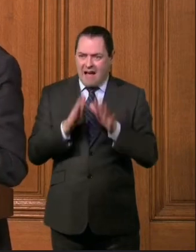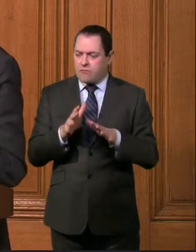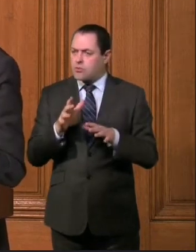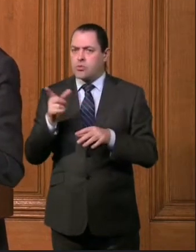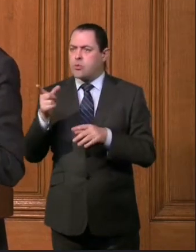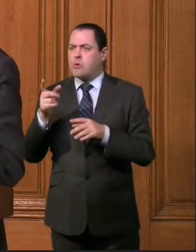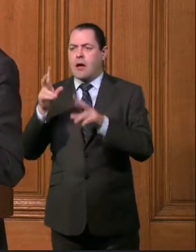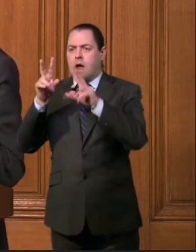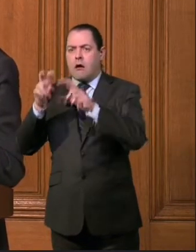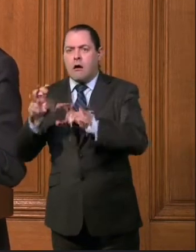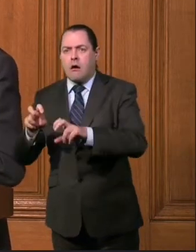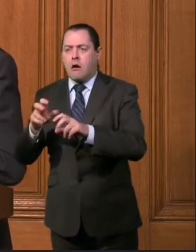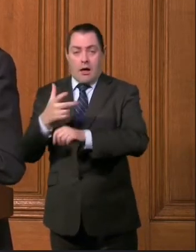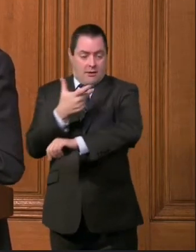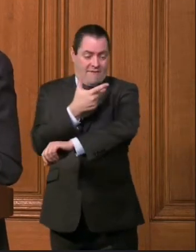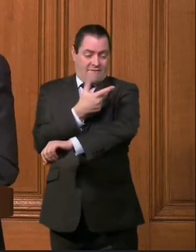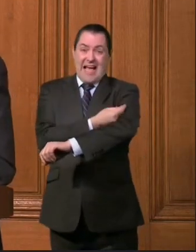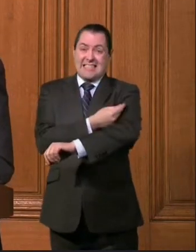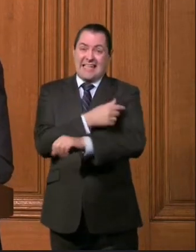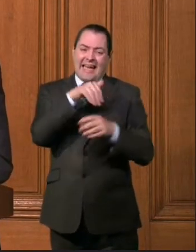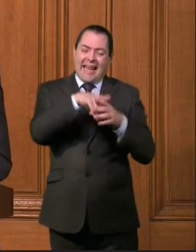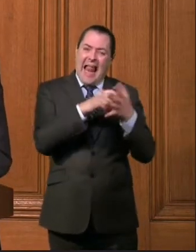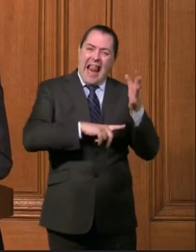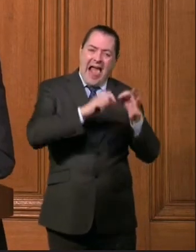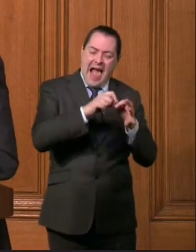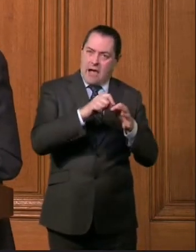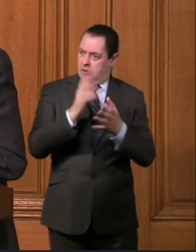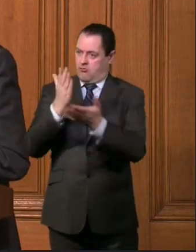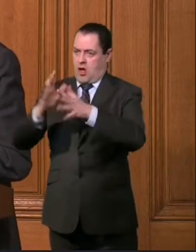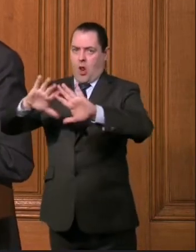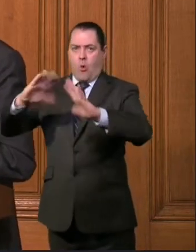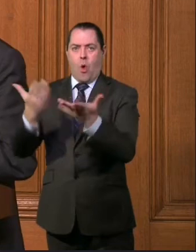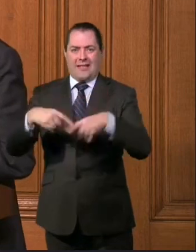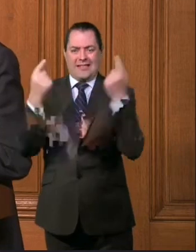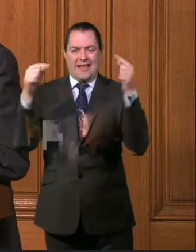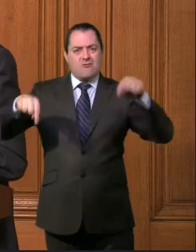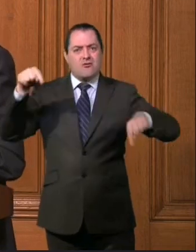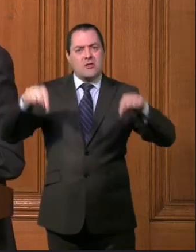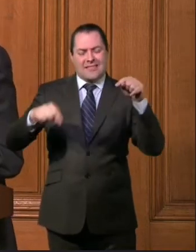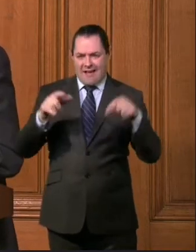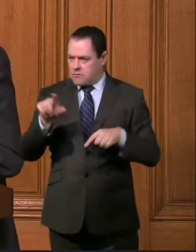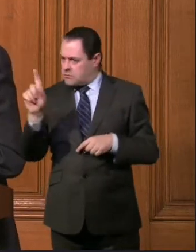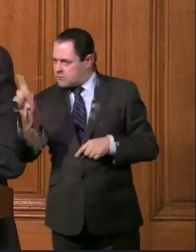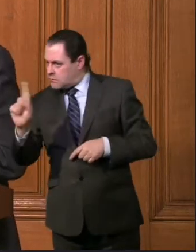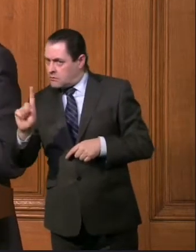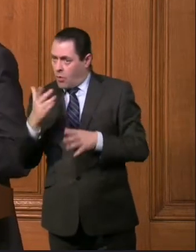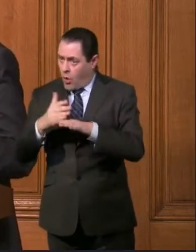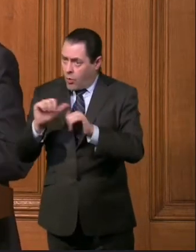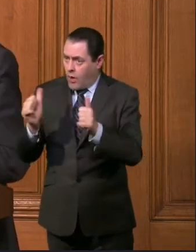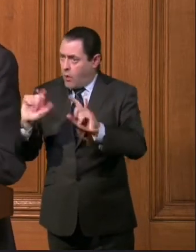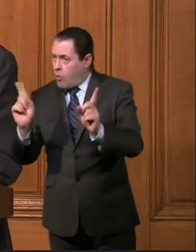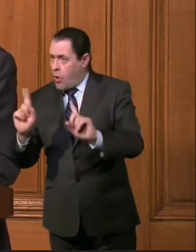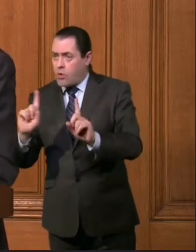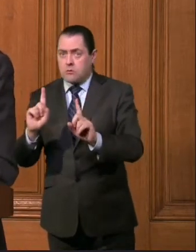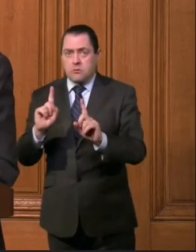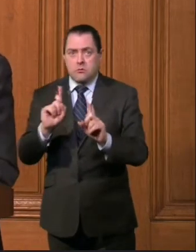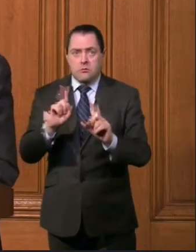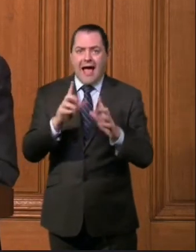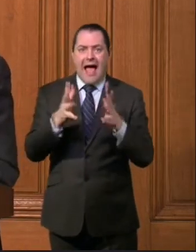trial data are very persuasive that these are highly effective vaccines, and we would expect that to translate into what happens in